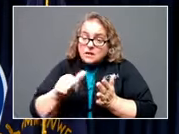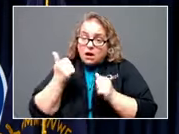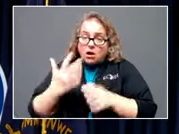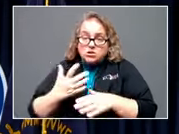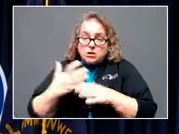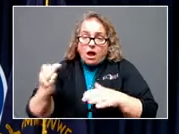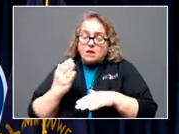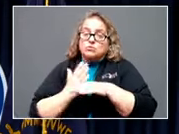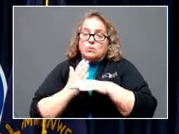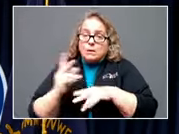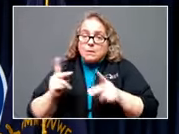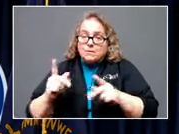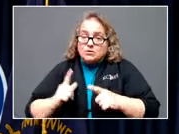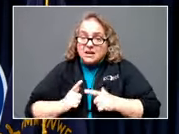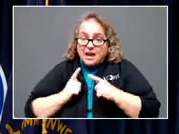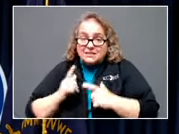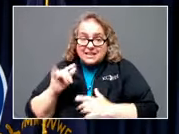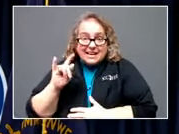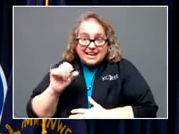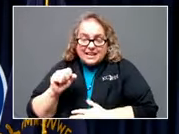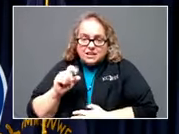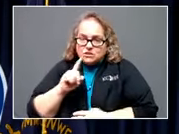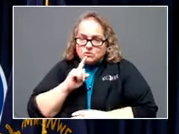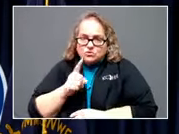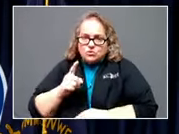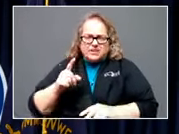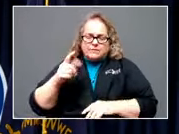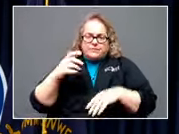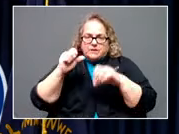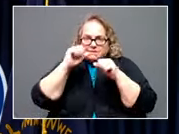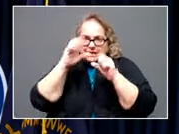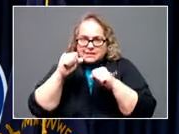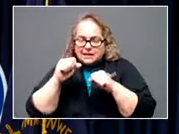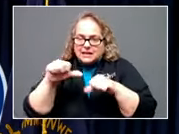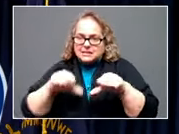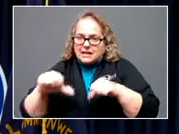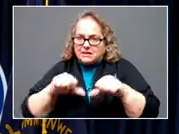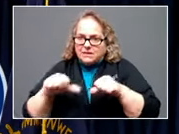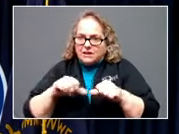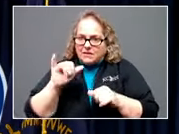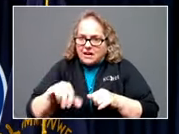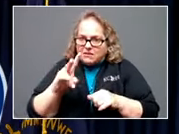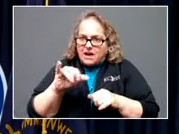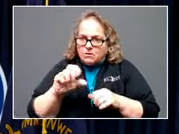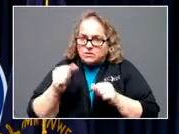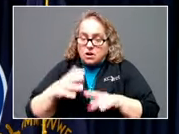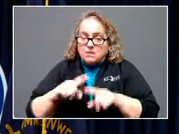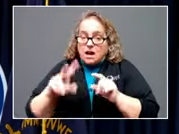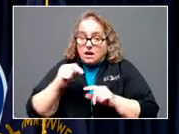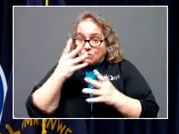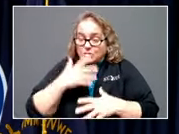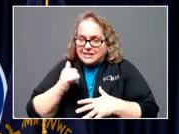absolutely fascinating scientific evolution that this virus is doing. Unfortunately, it causes real tragedy and real harm for